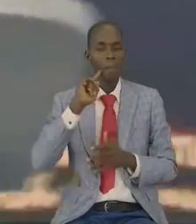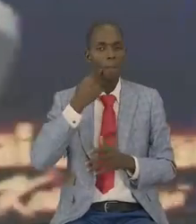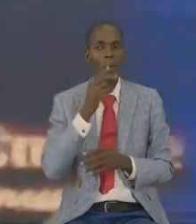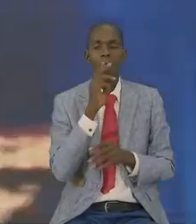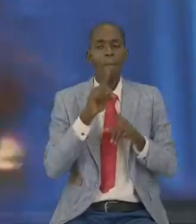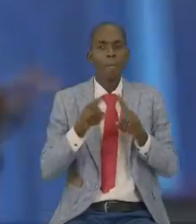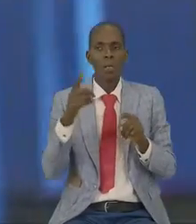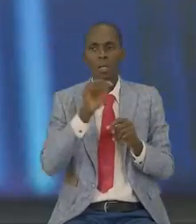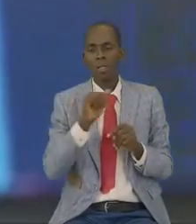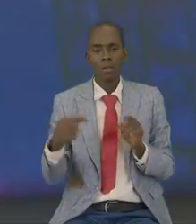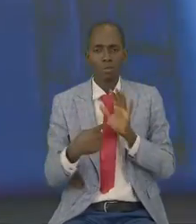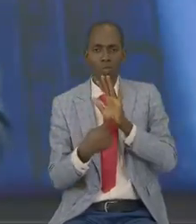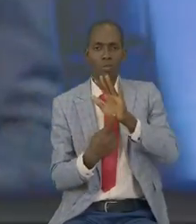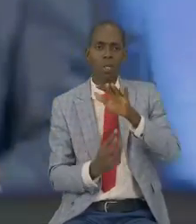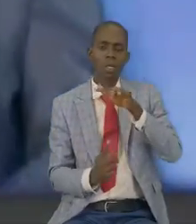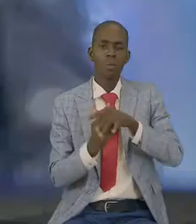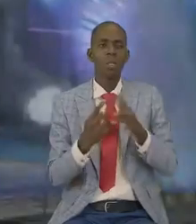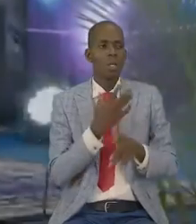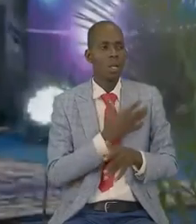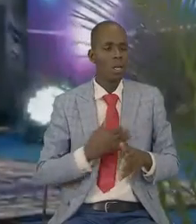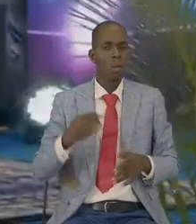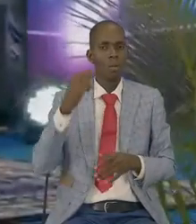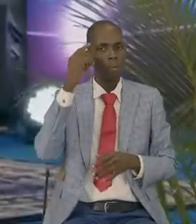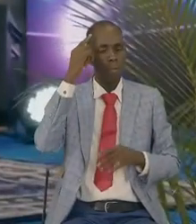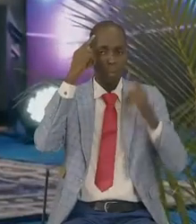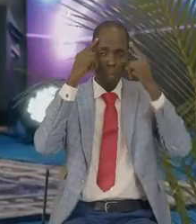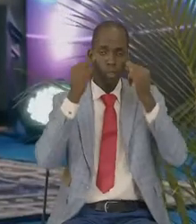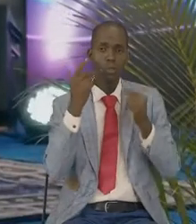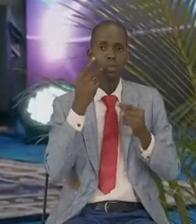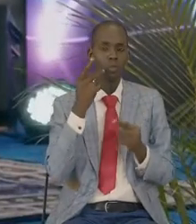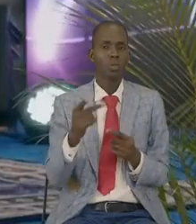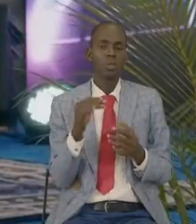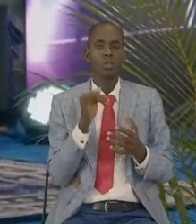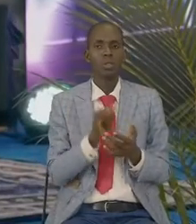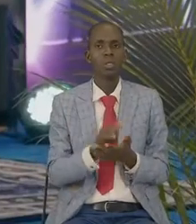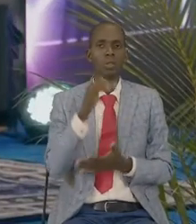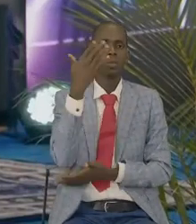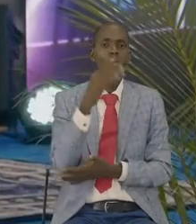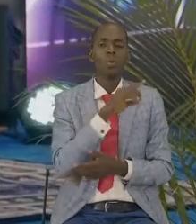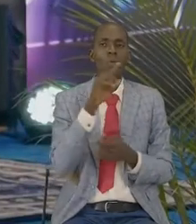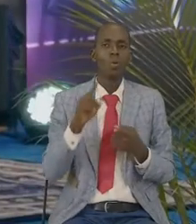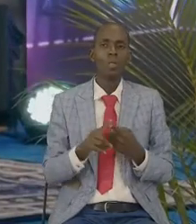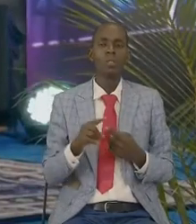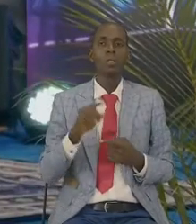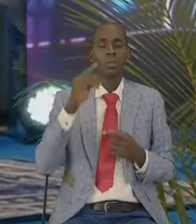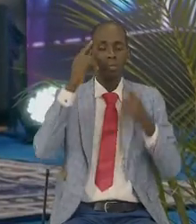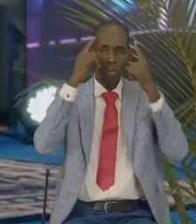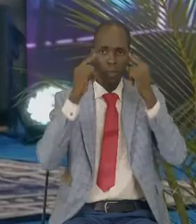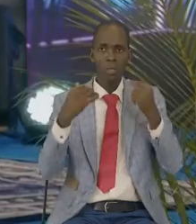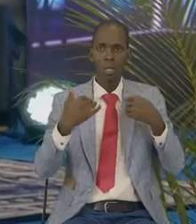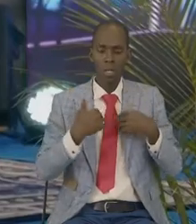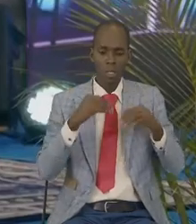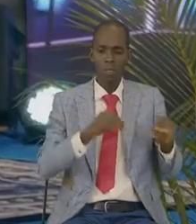came, and Moses saw that tree which he had cast into the